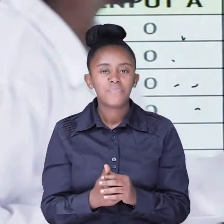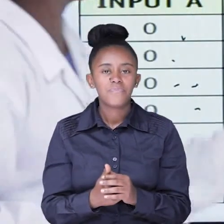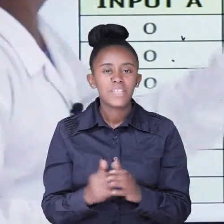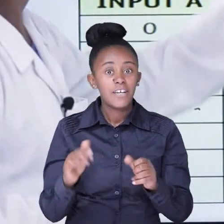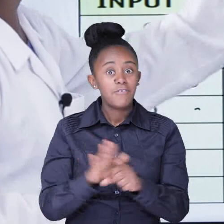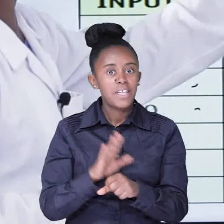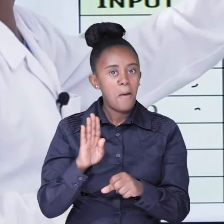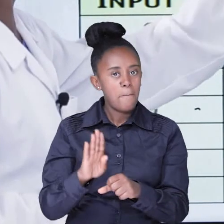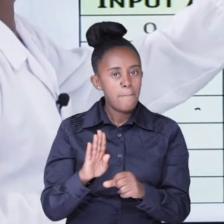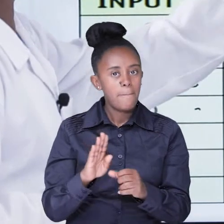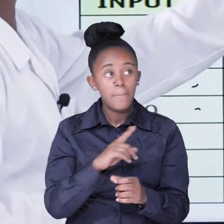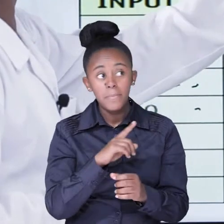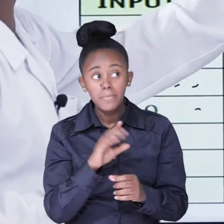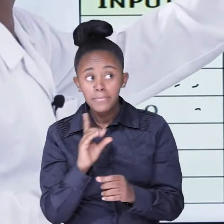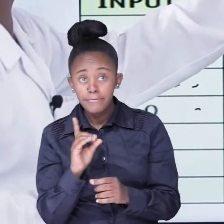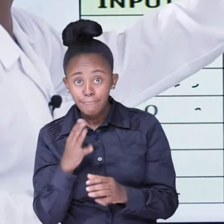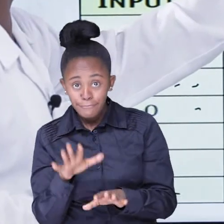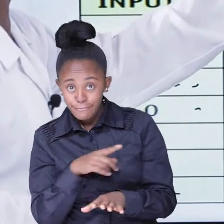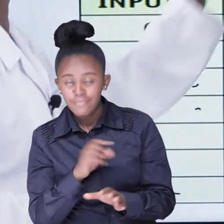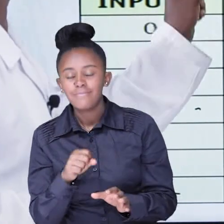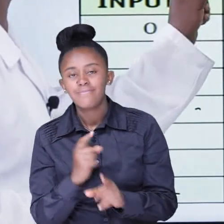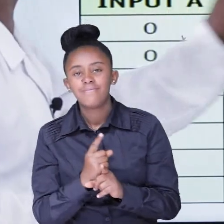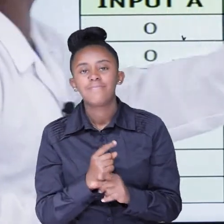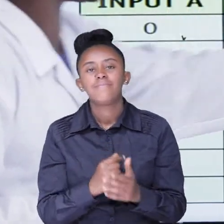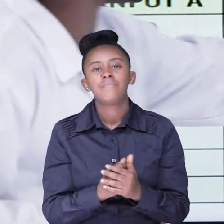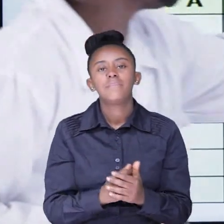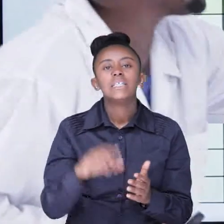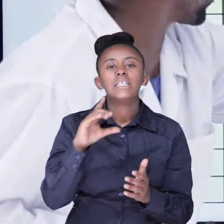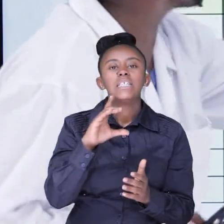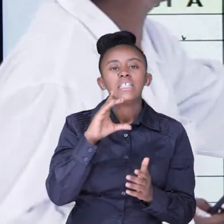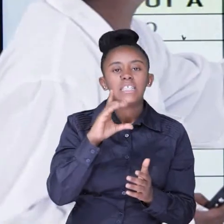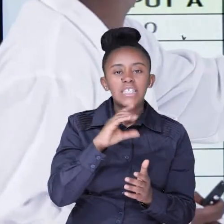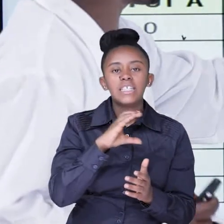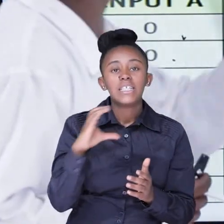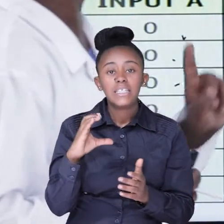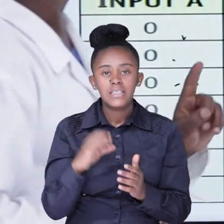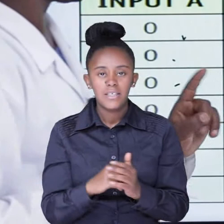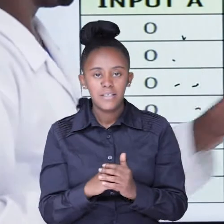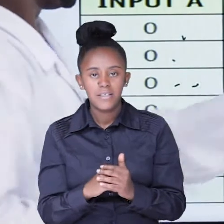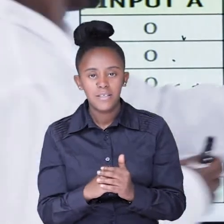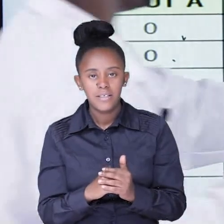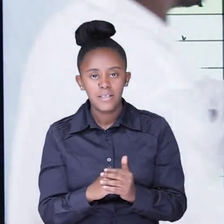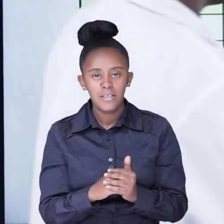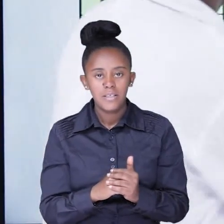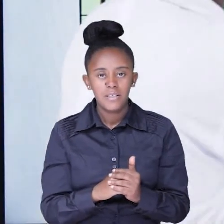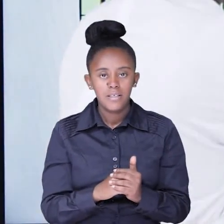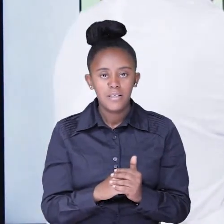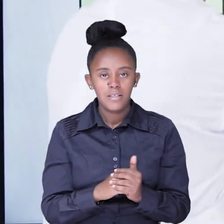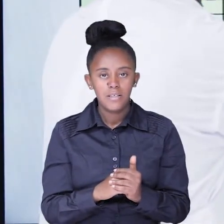fill the D. We are going to depend on D and the C to find the output AND.